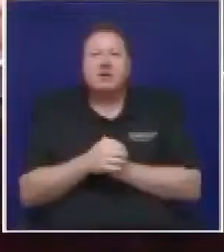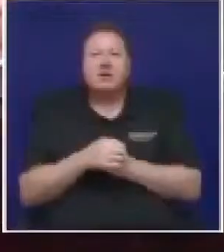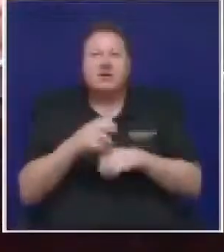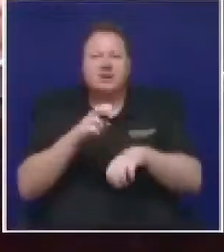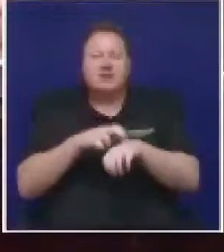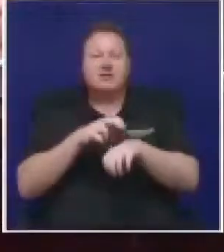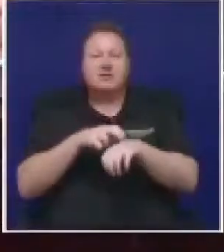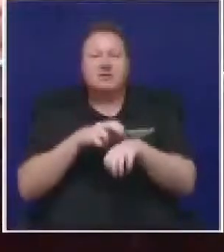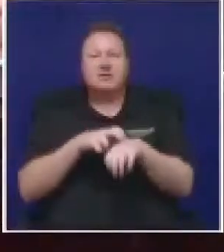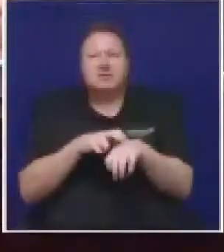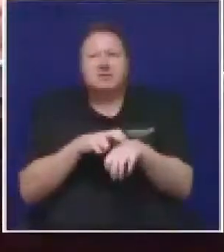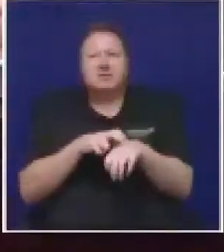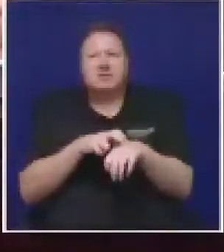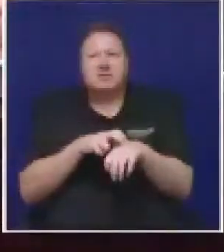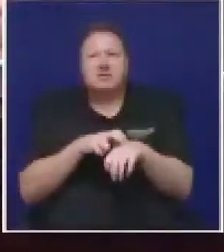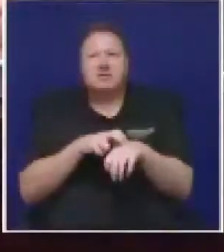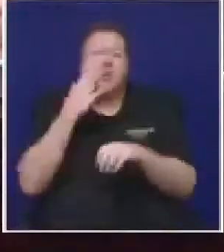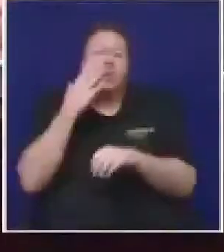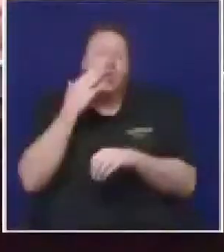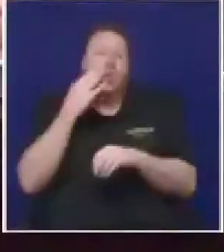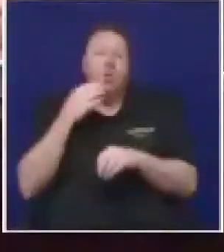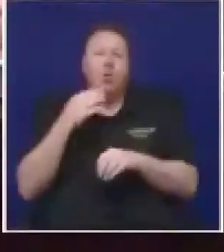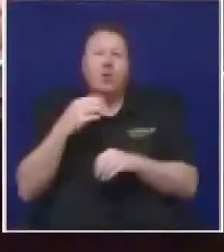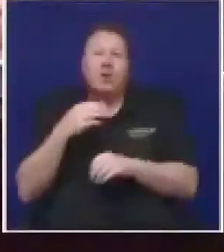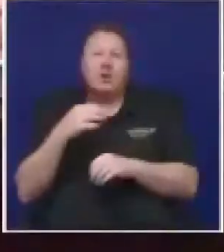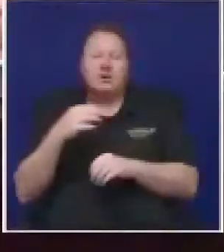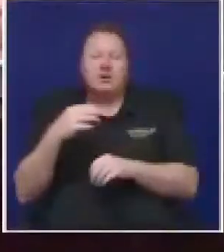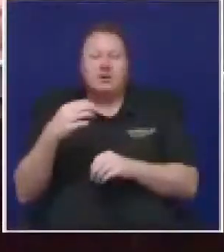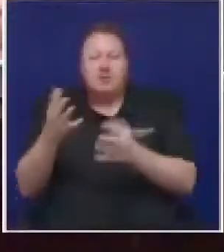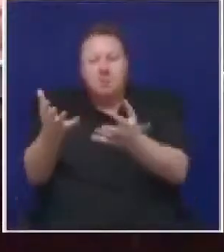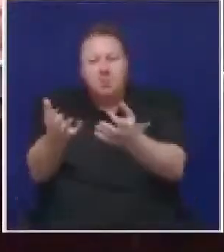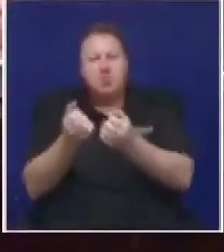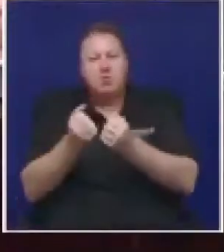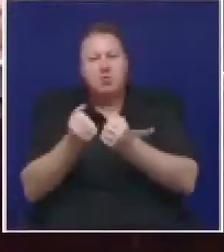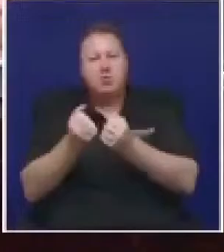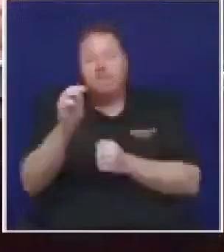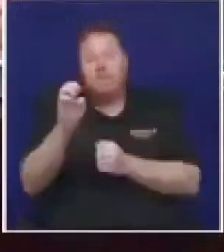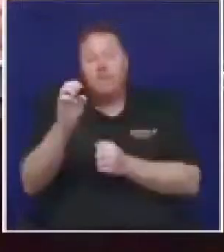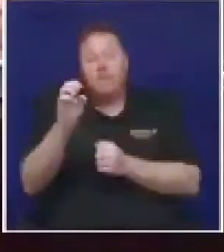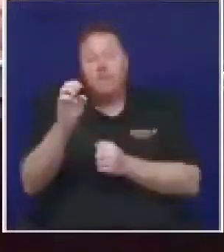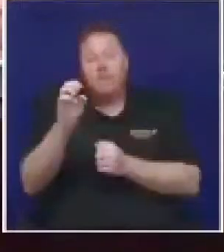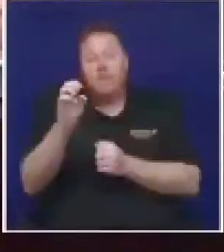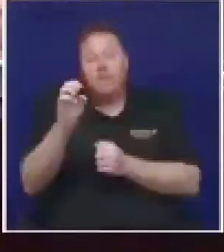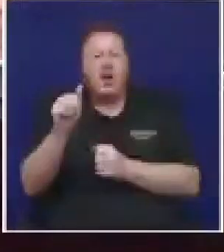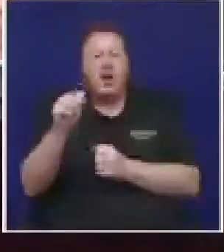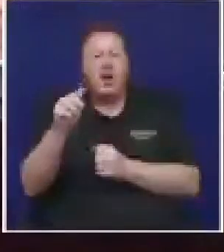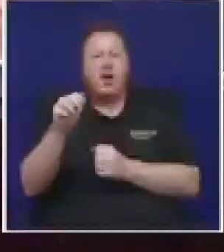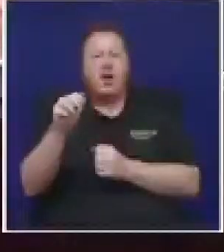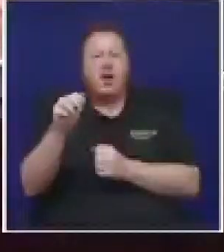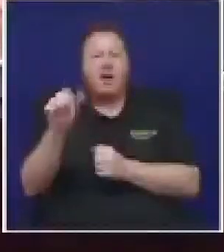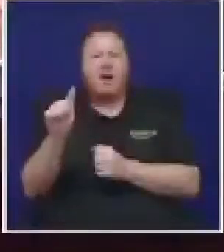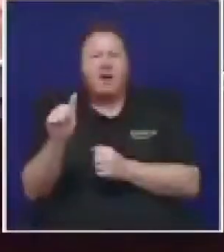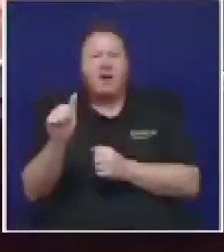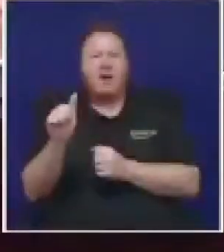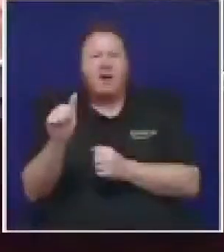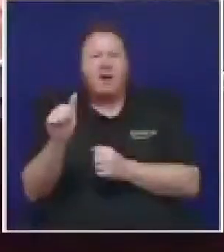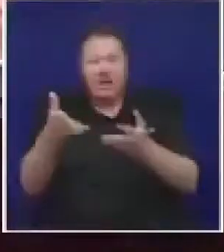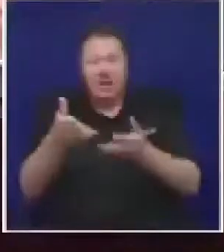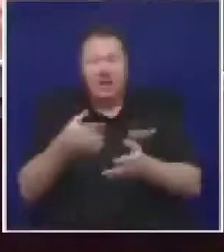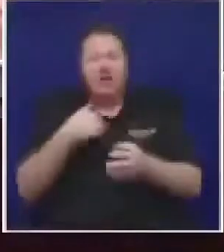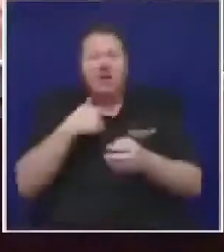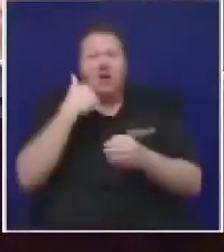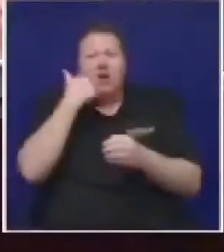said, when you bring a memoranda here, I want to see the time